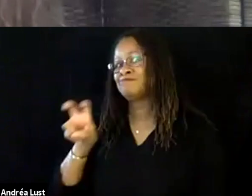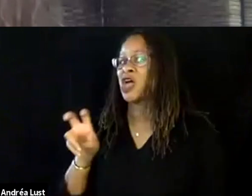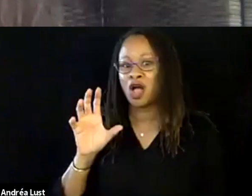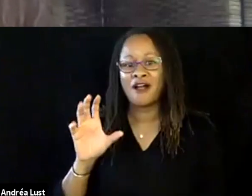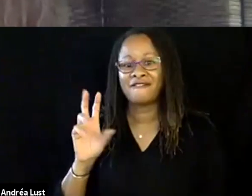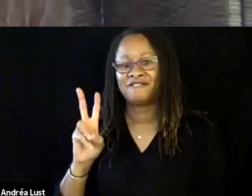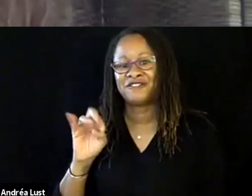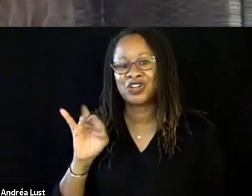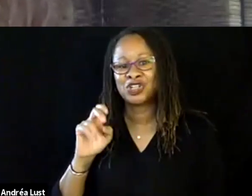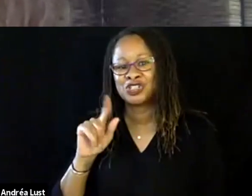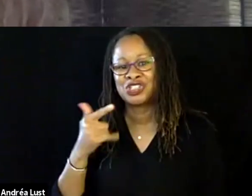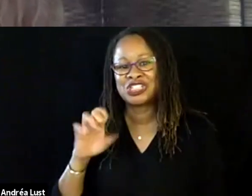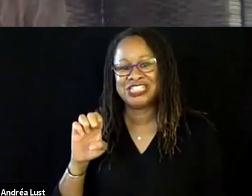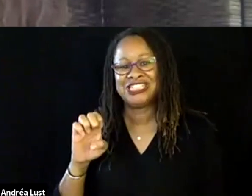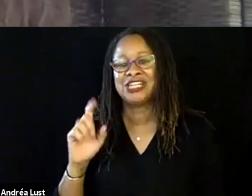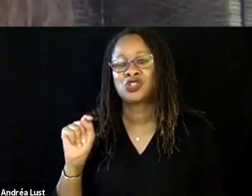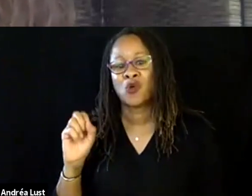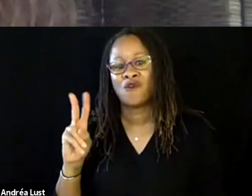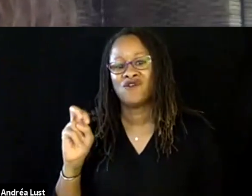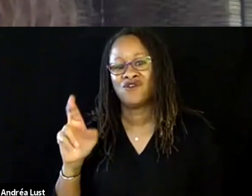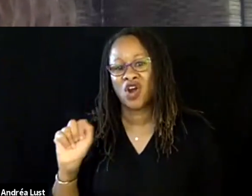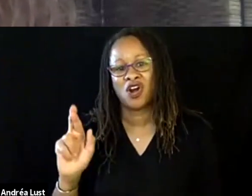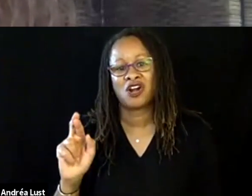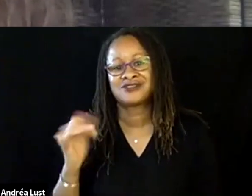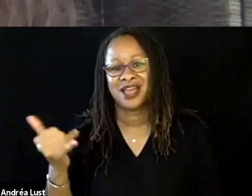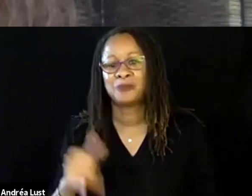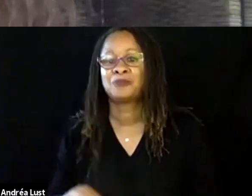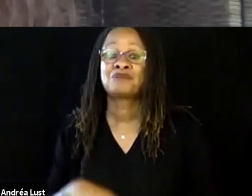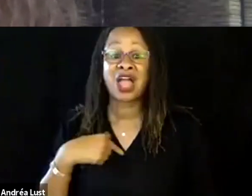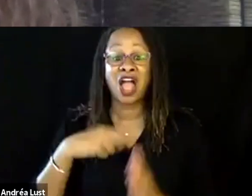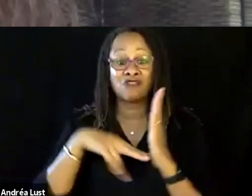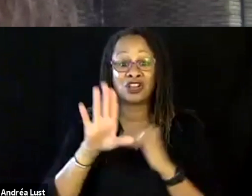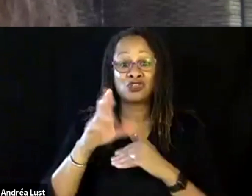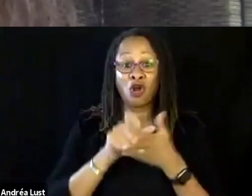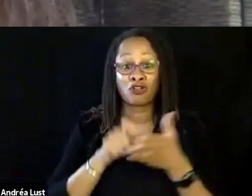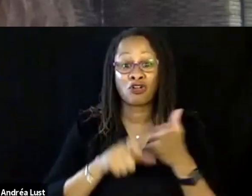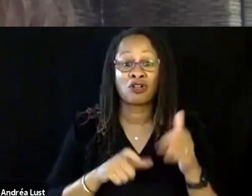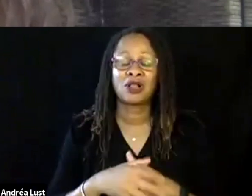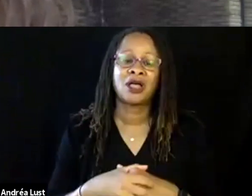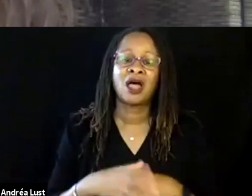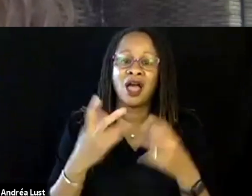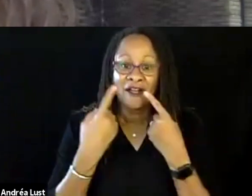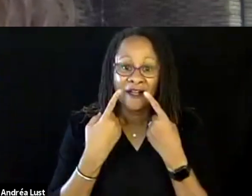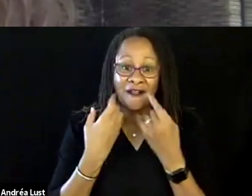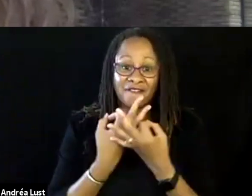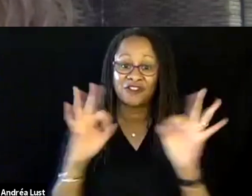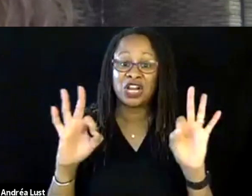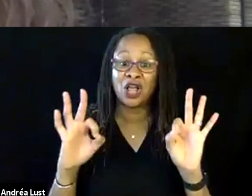you. And I read in your article, Freedom,